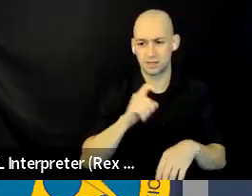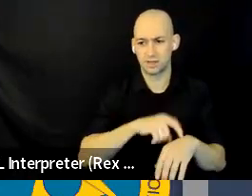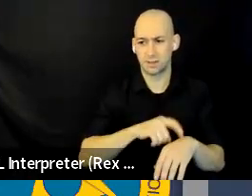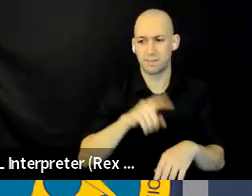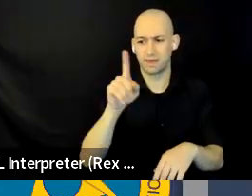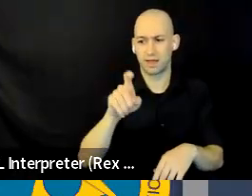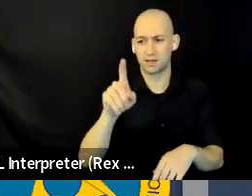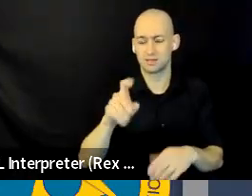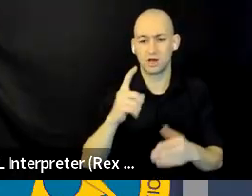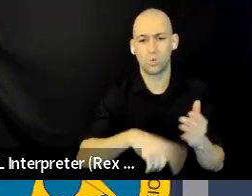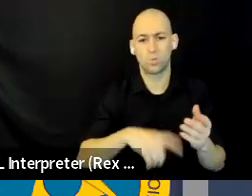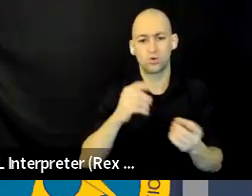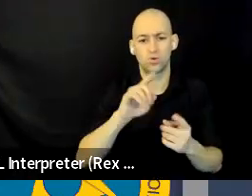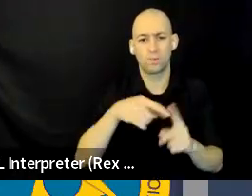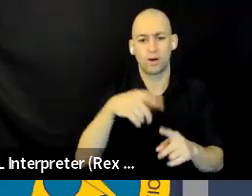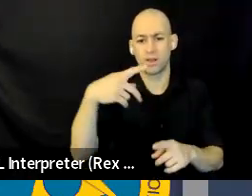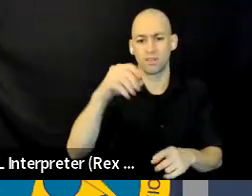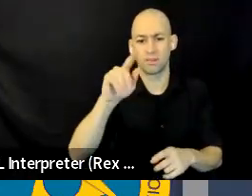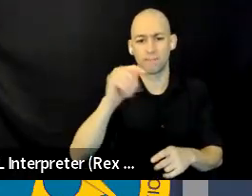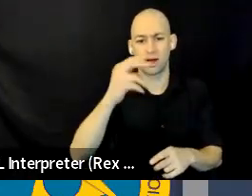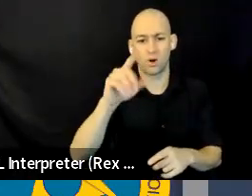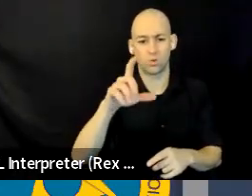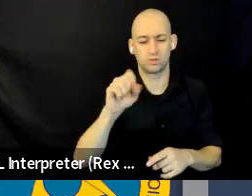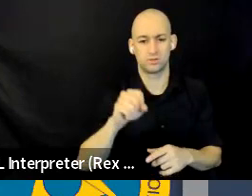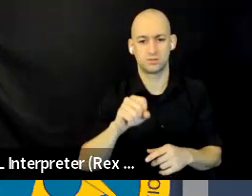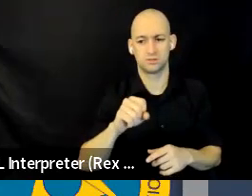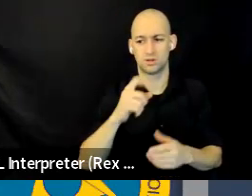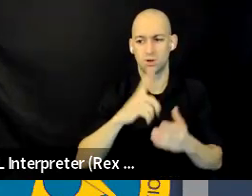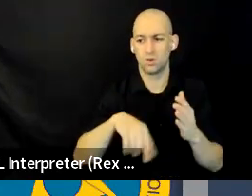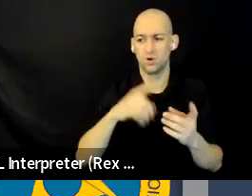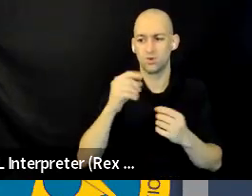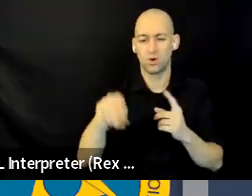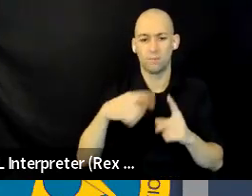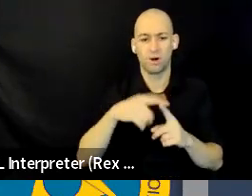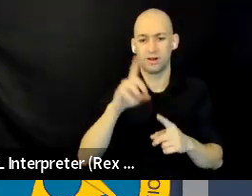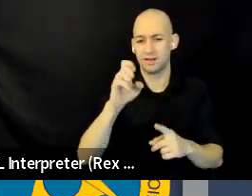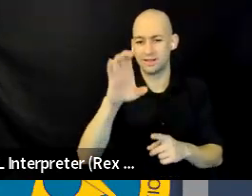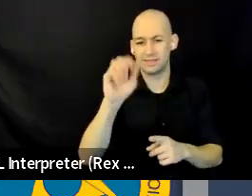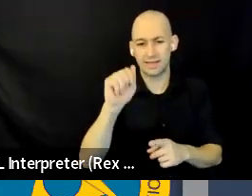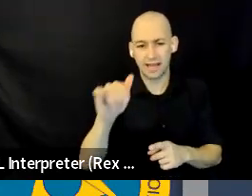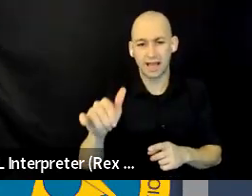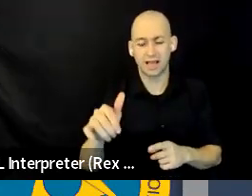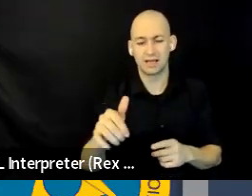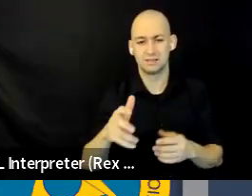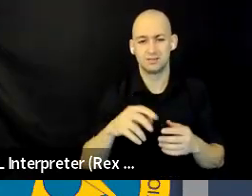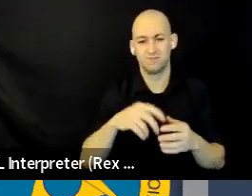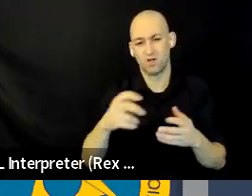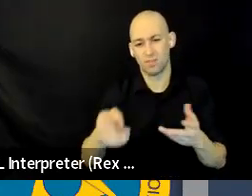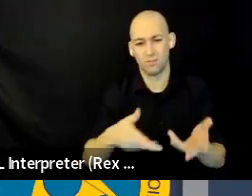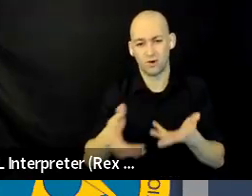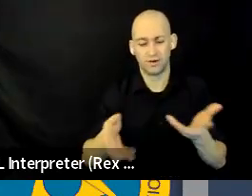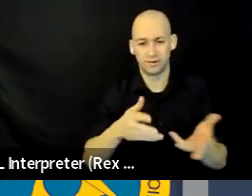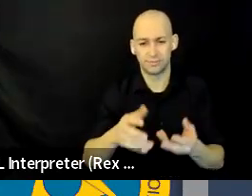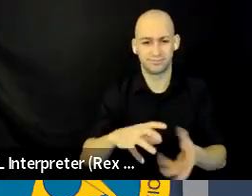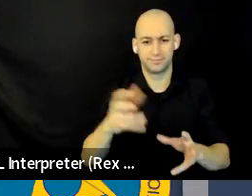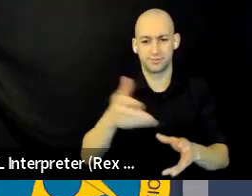about the potholes? What are you going to do about everything decaying and falling apart? You know, and I think